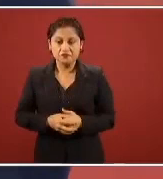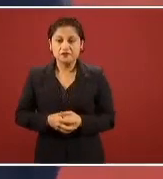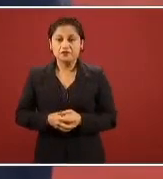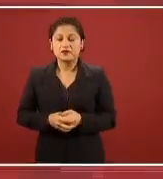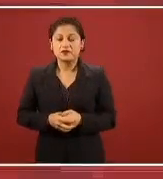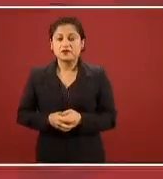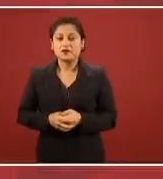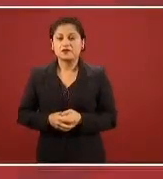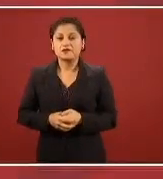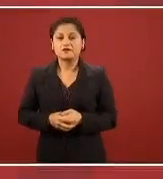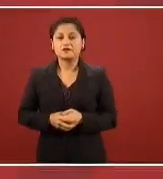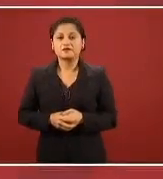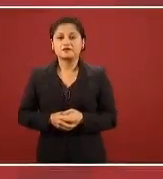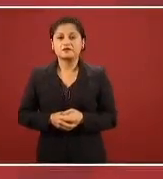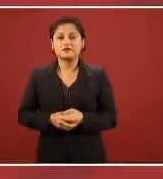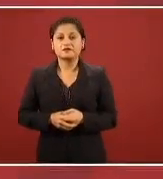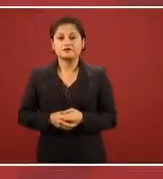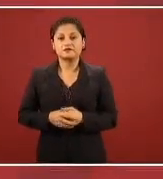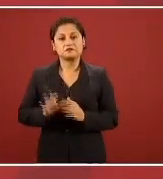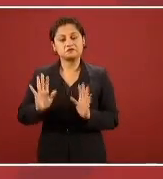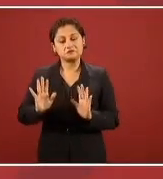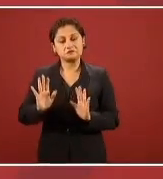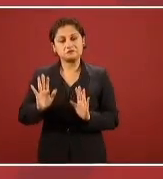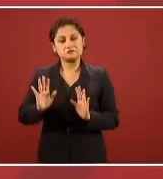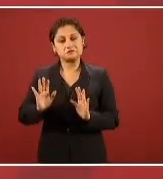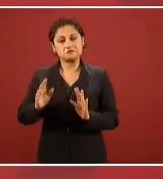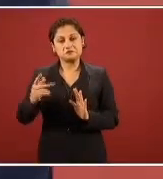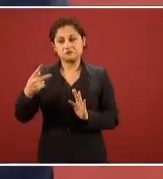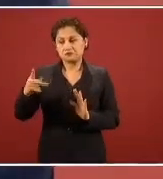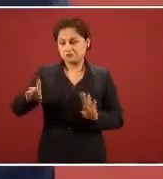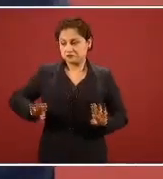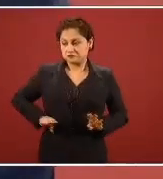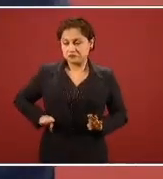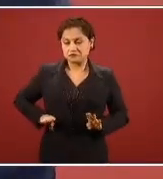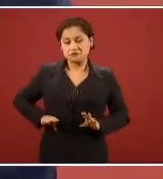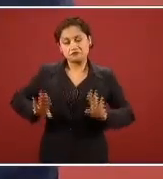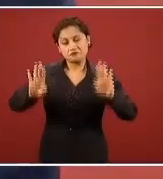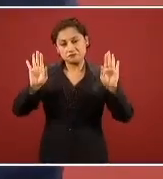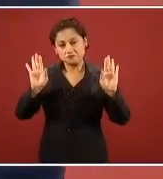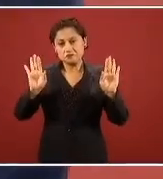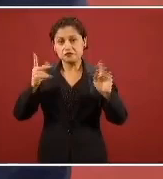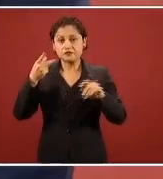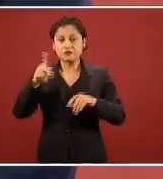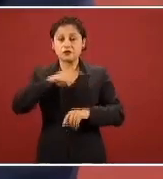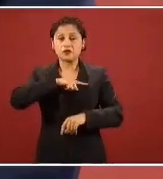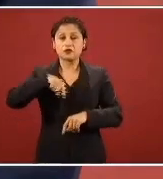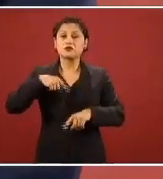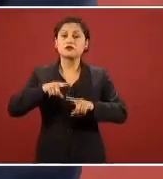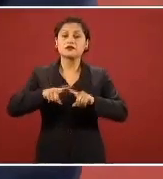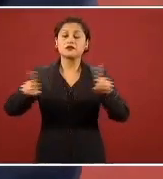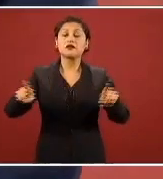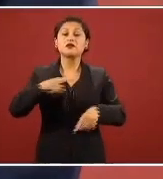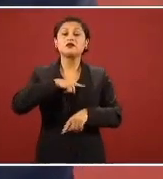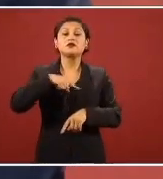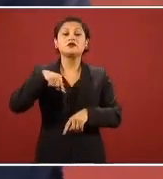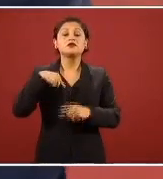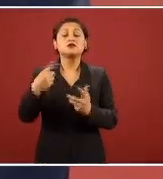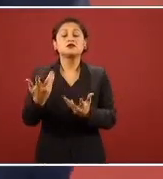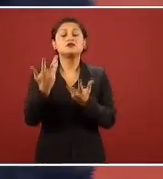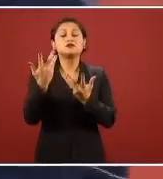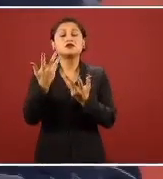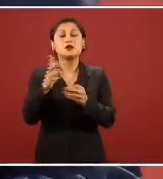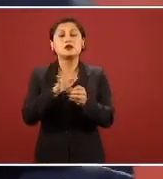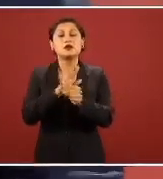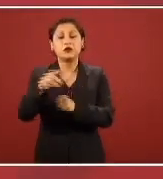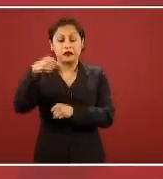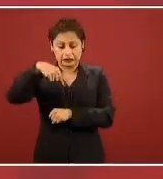Nosotros queremos que haya igualdad. We want there to México. Be equality in Mexico. Que no haya